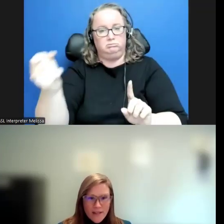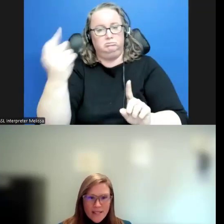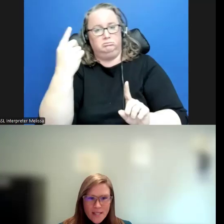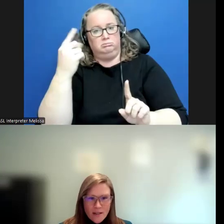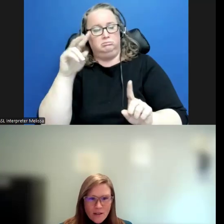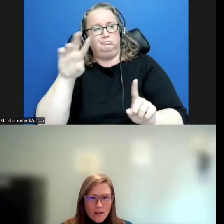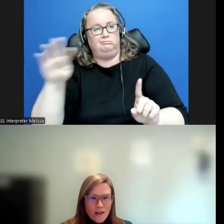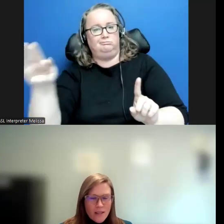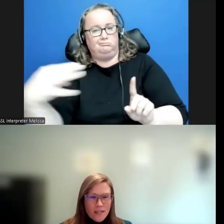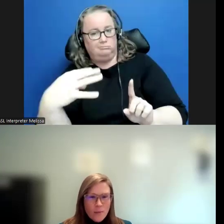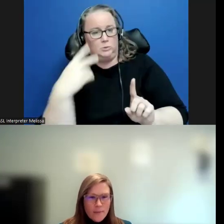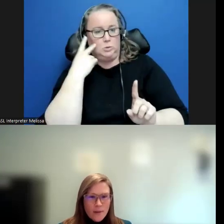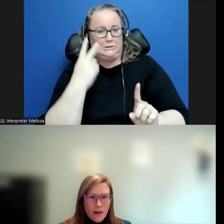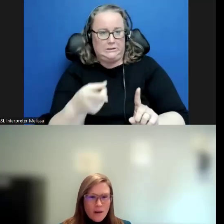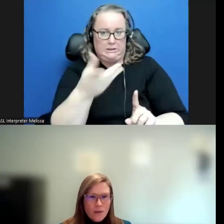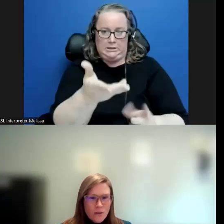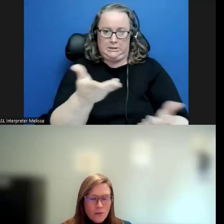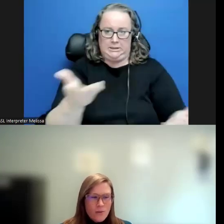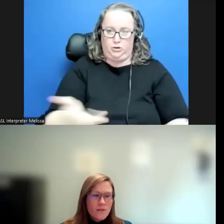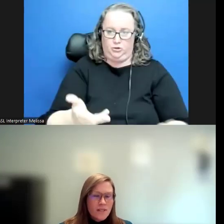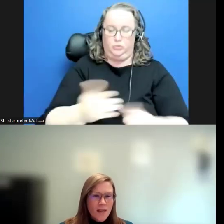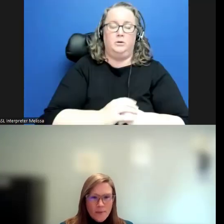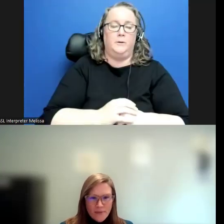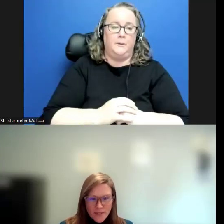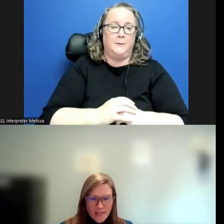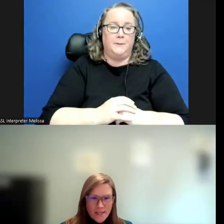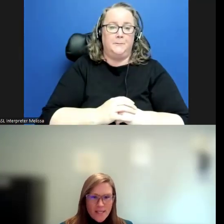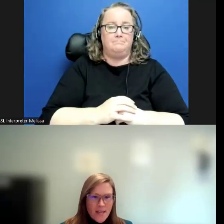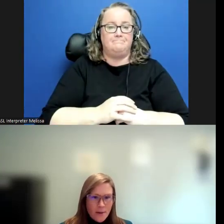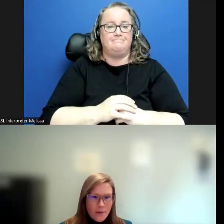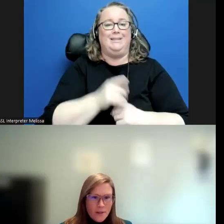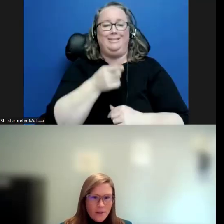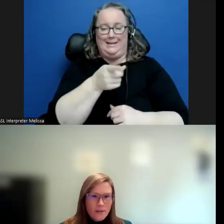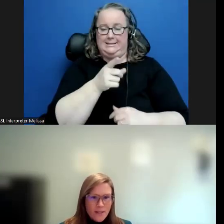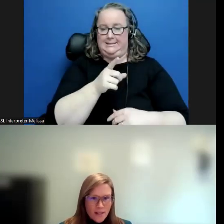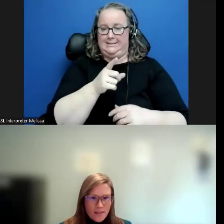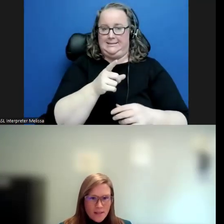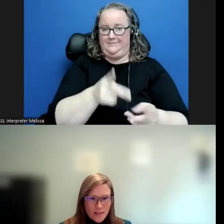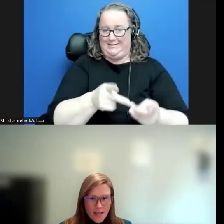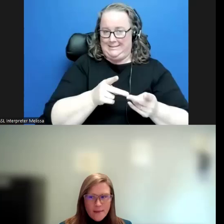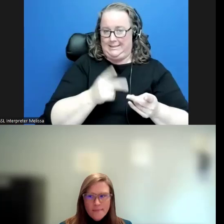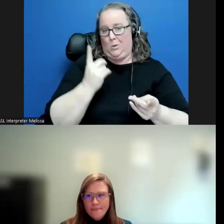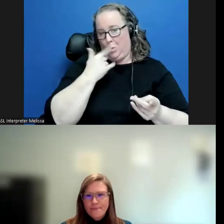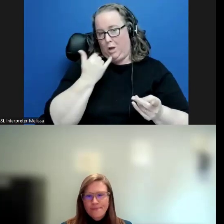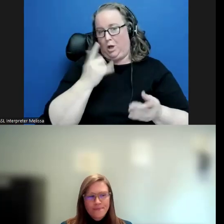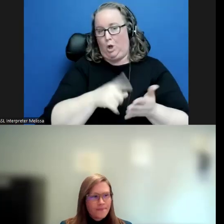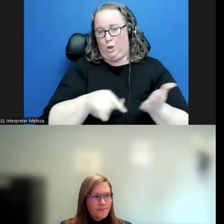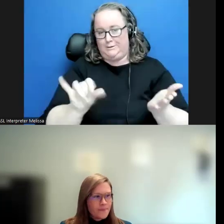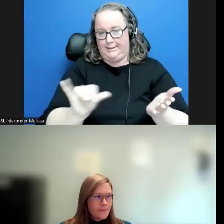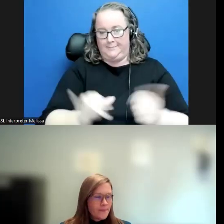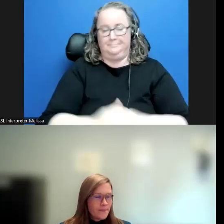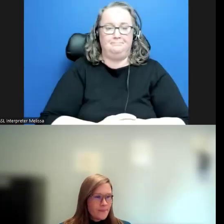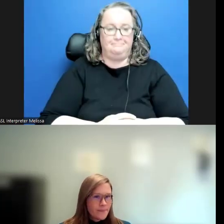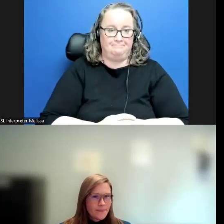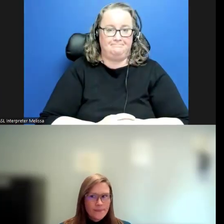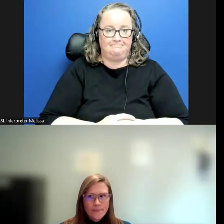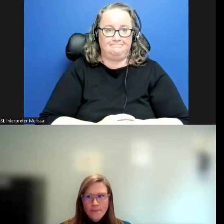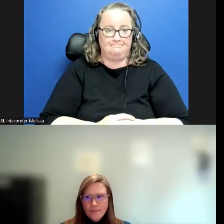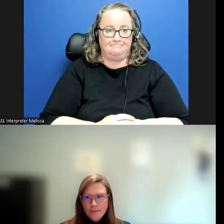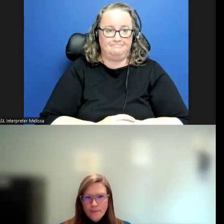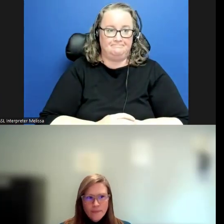all of us here on this webinar, to the type of facility that we are discussing today.